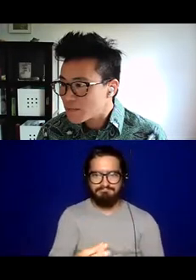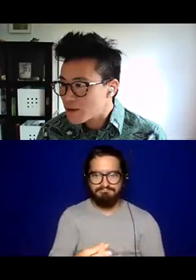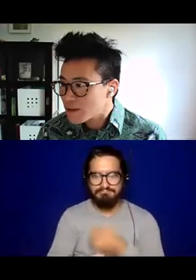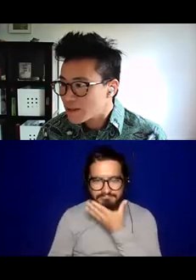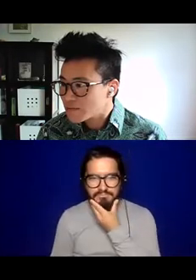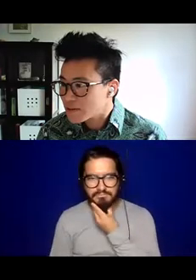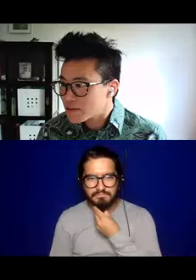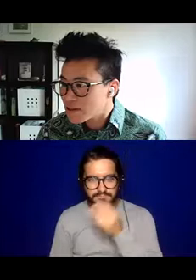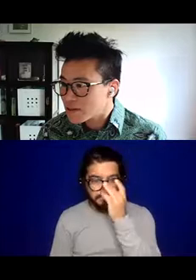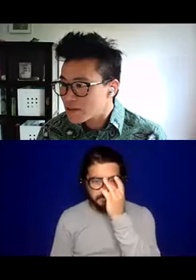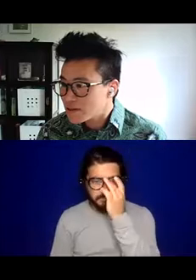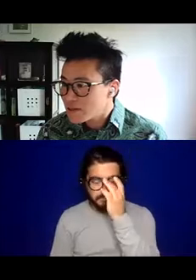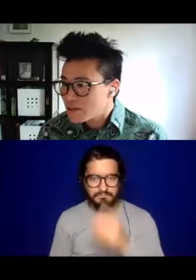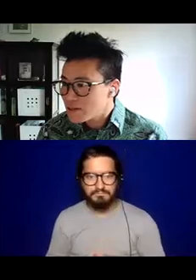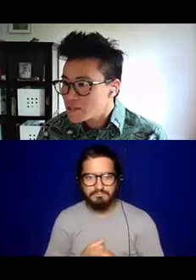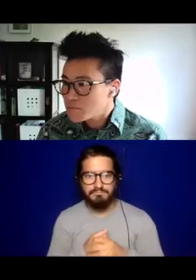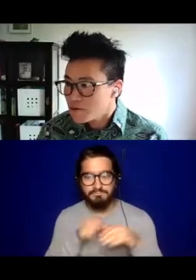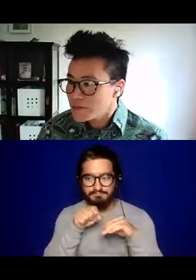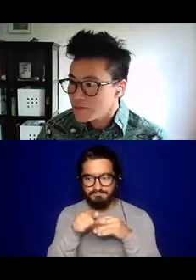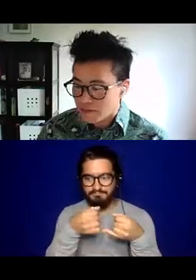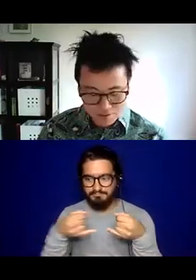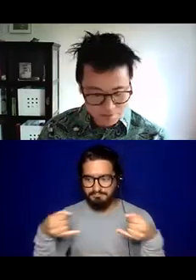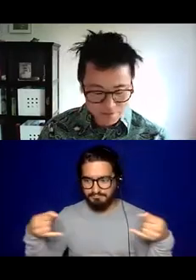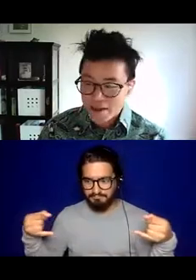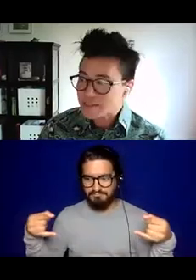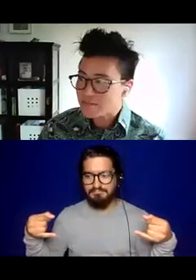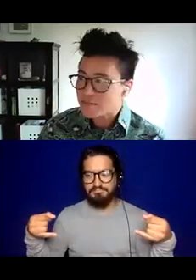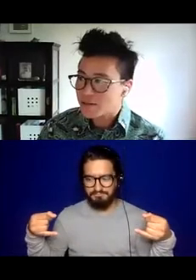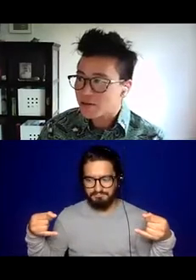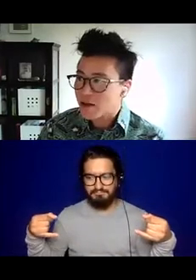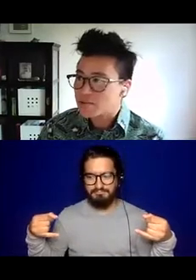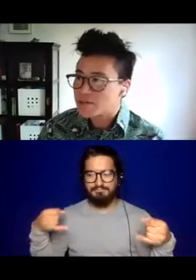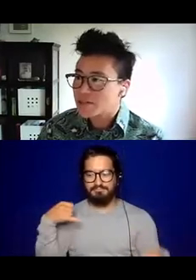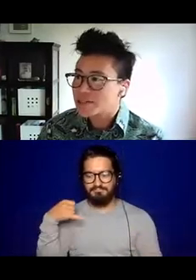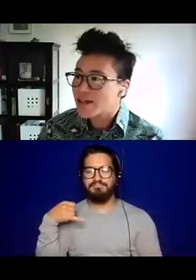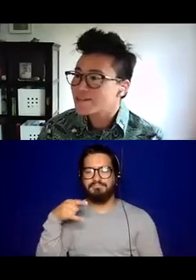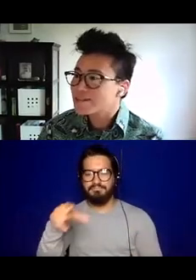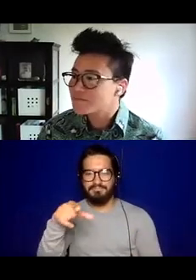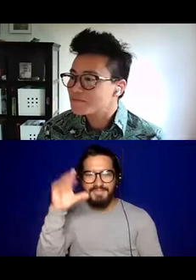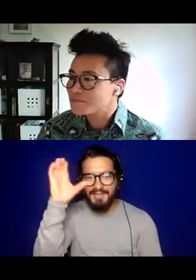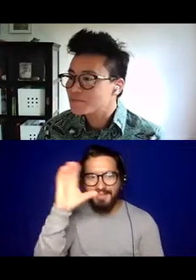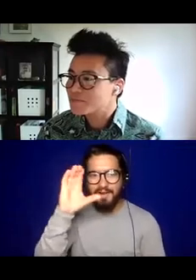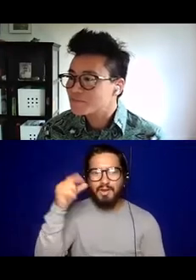Pardon me while I look for the link. It's probably faster for me to look up Treasurit.